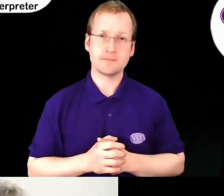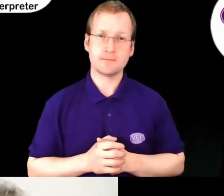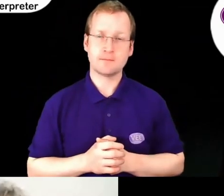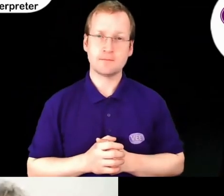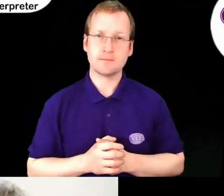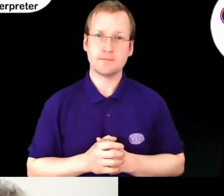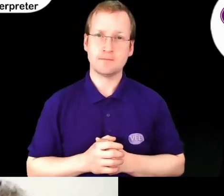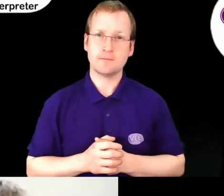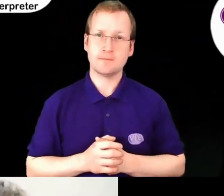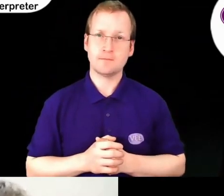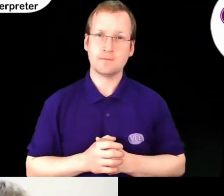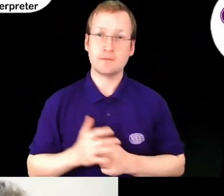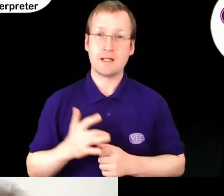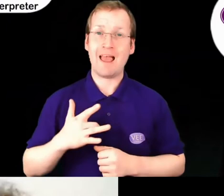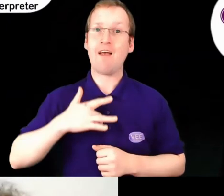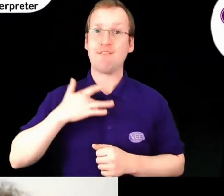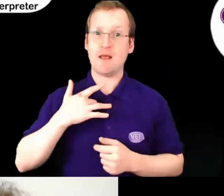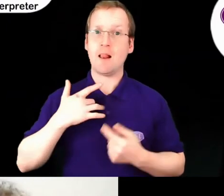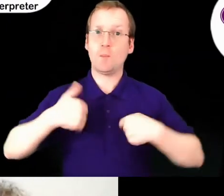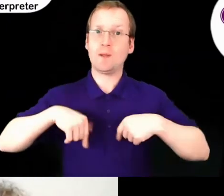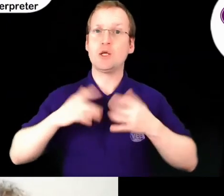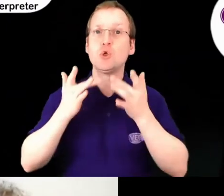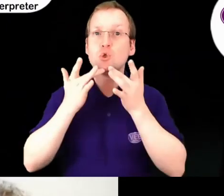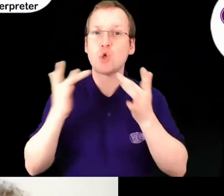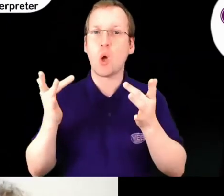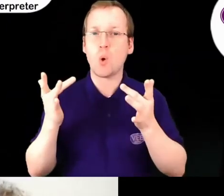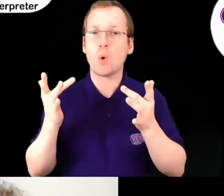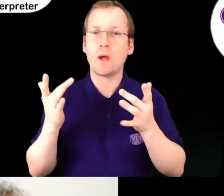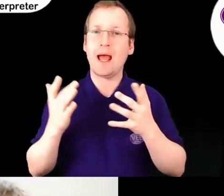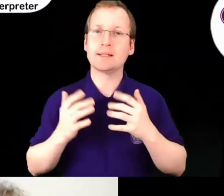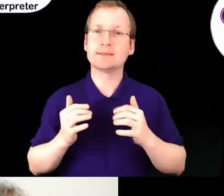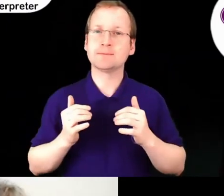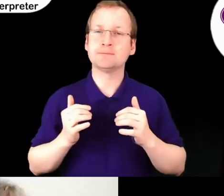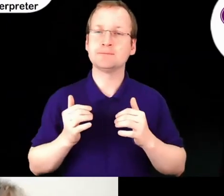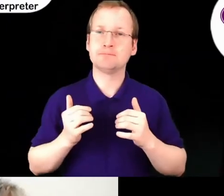Essentially, I think that we have to show ourselves as bigger than them.